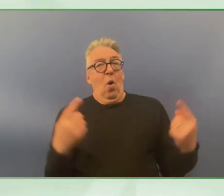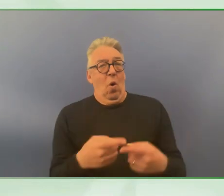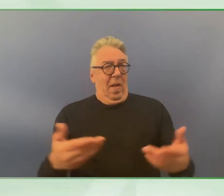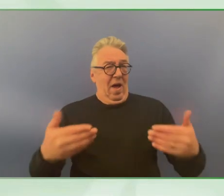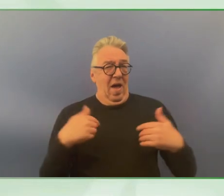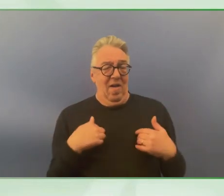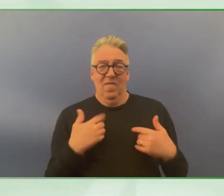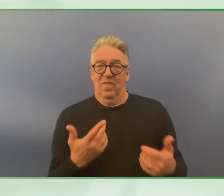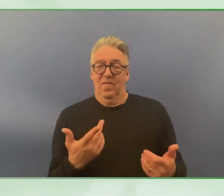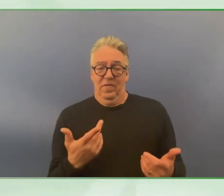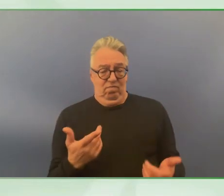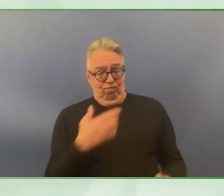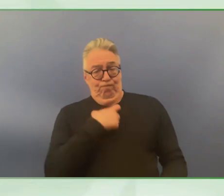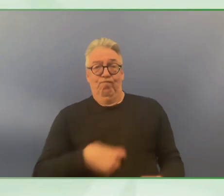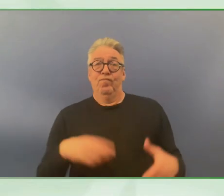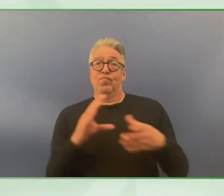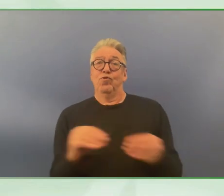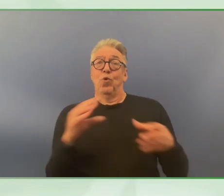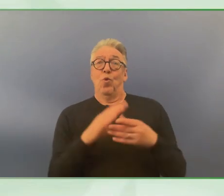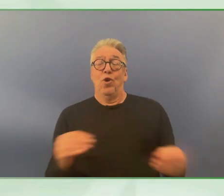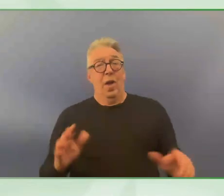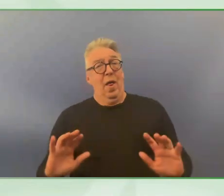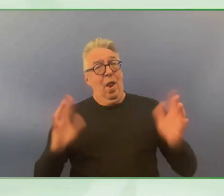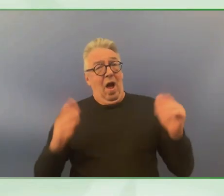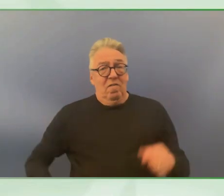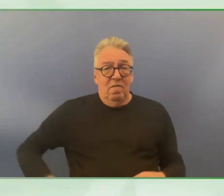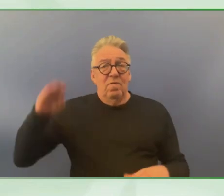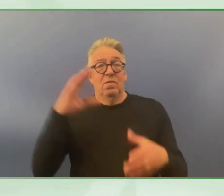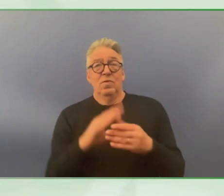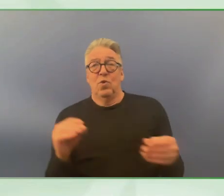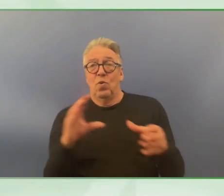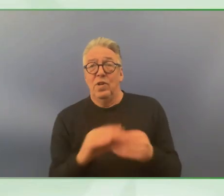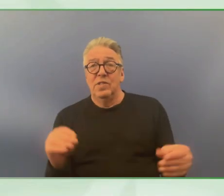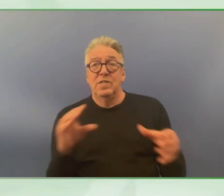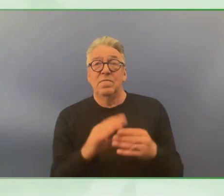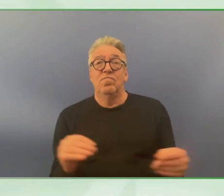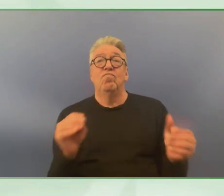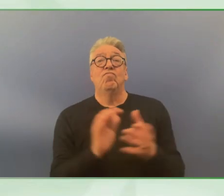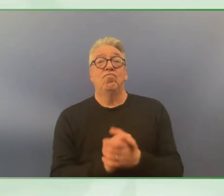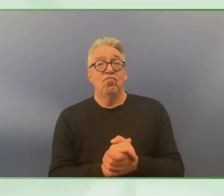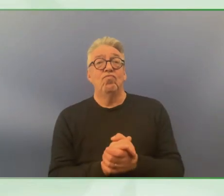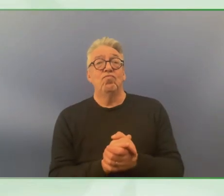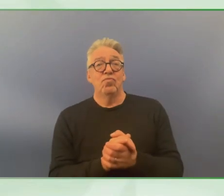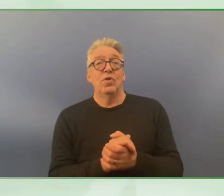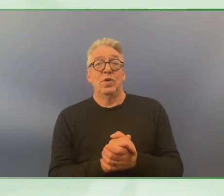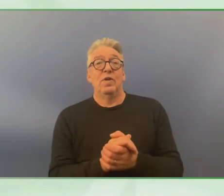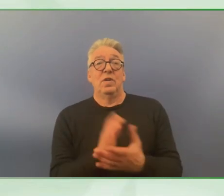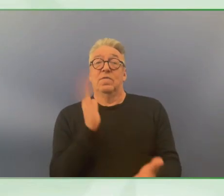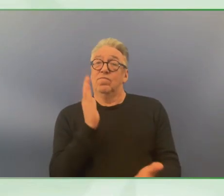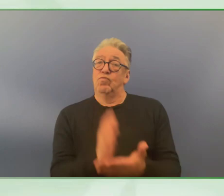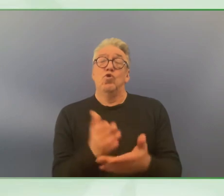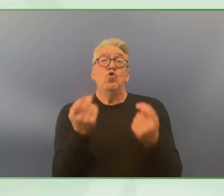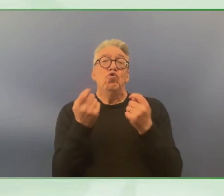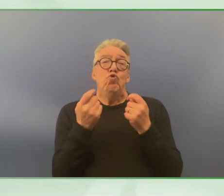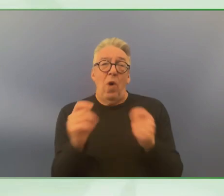worthy of getting to know you and exchanging with you. So I think get to know the people, truly know the people you're interacting with.